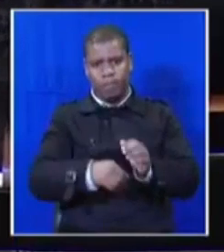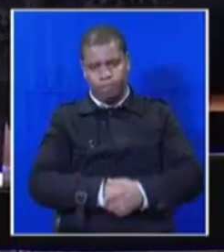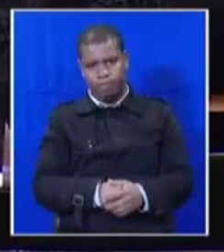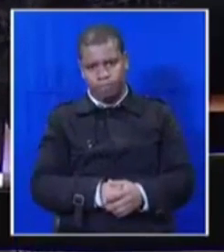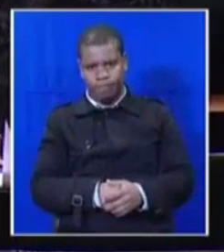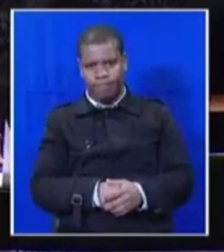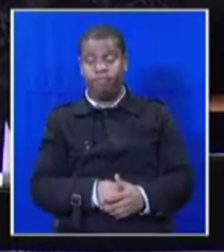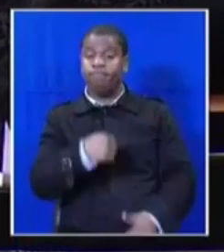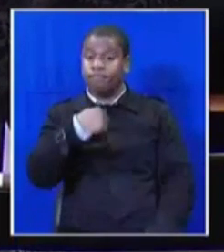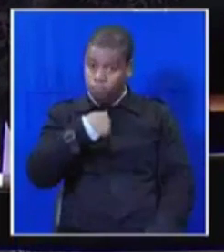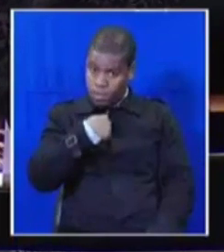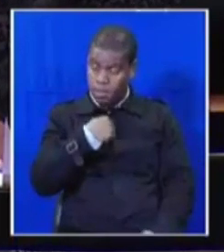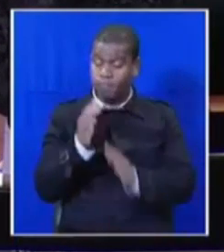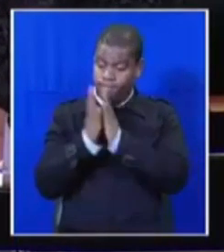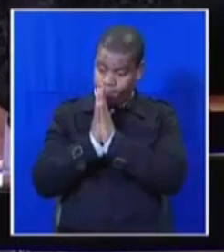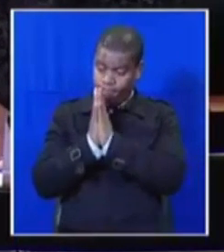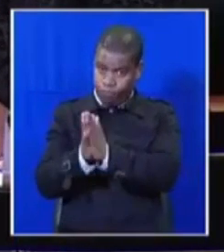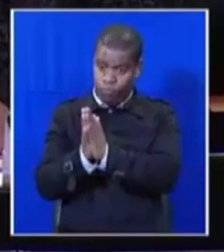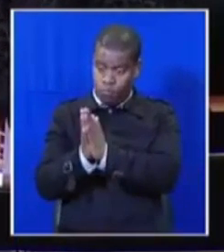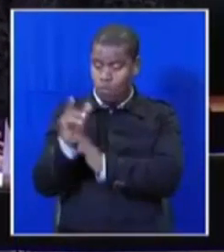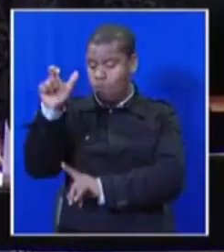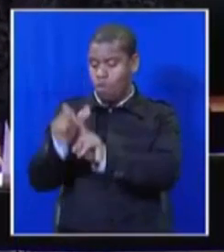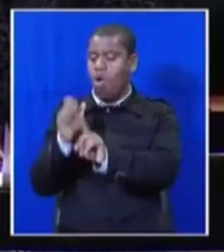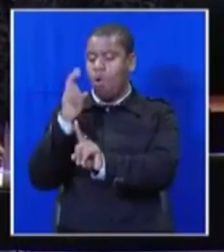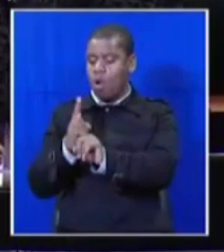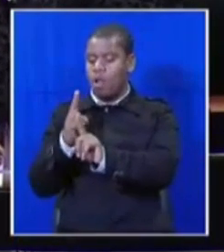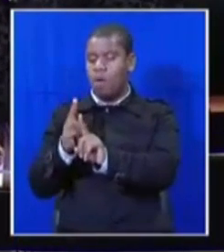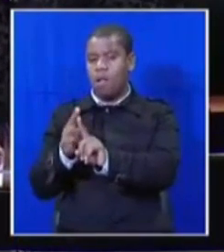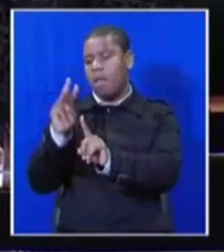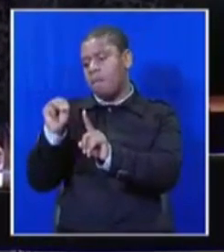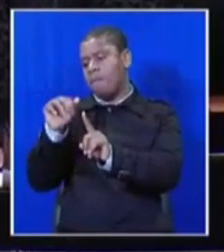May I ask Honorable Malema to stand?